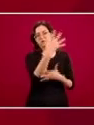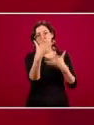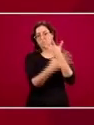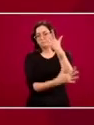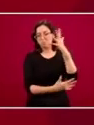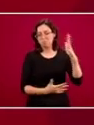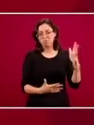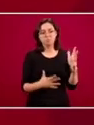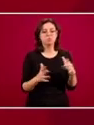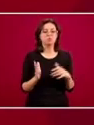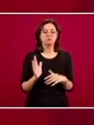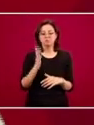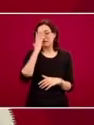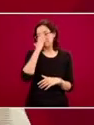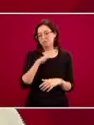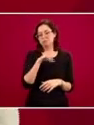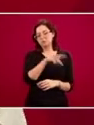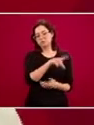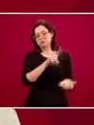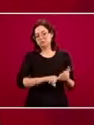come from the animal